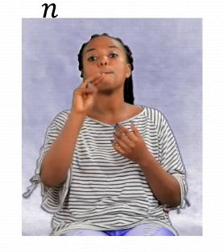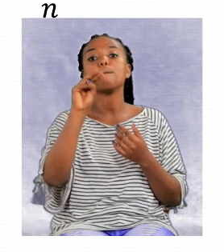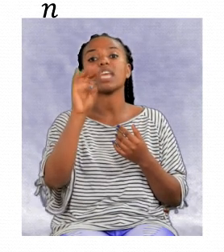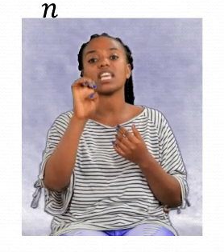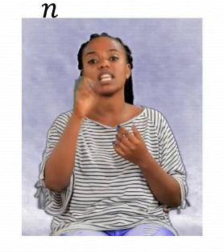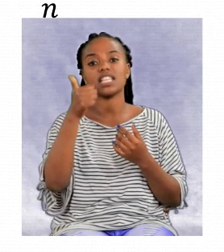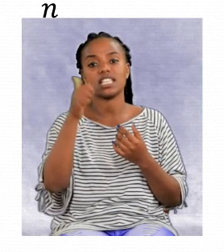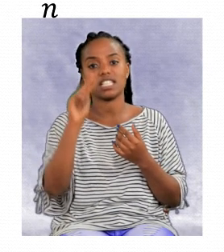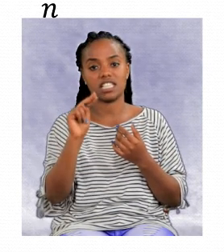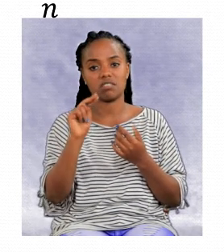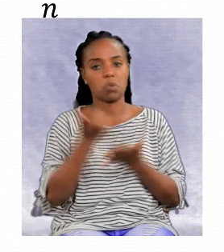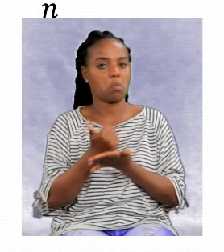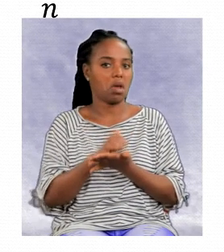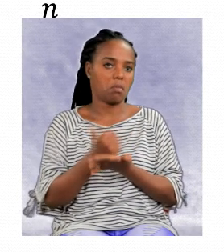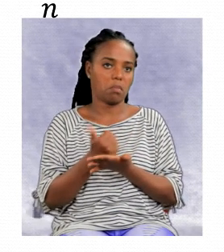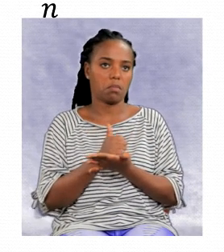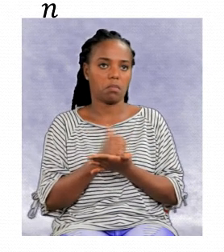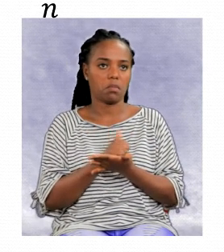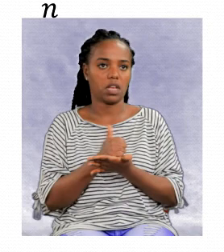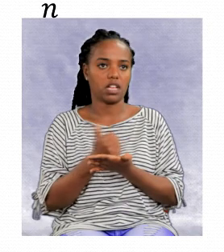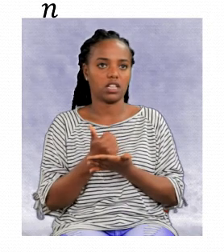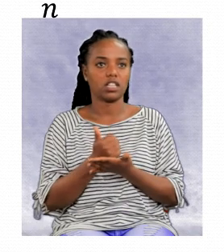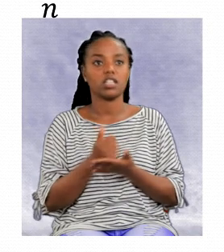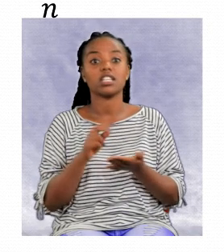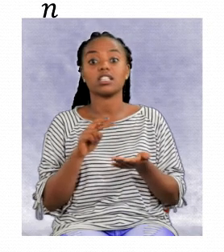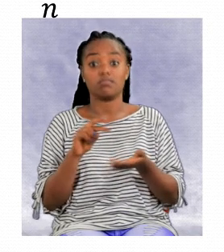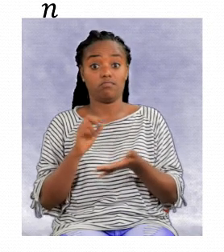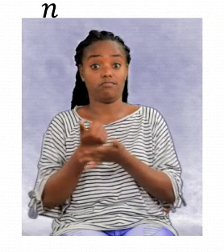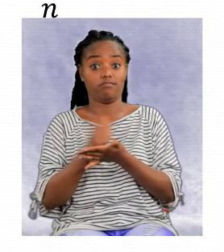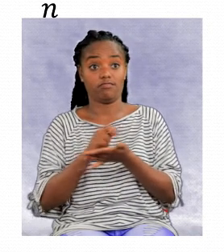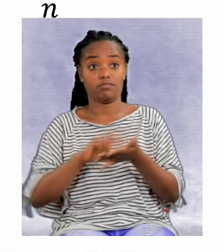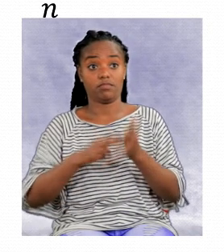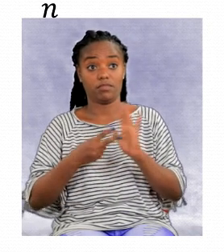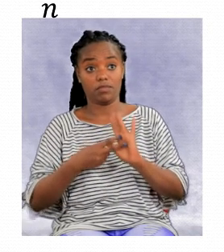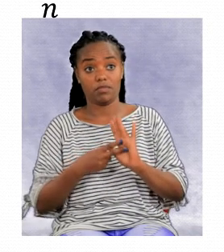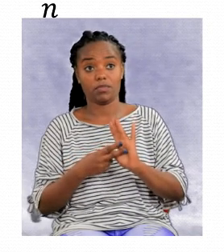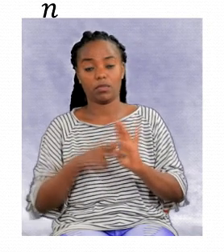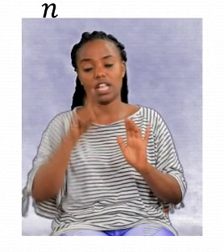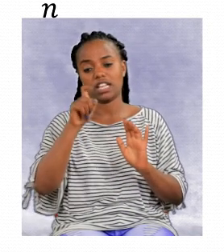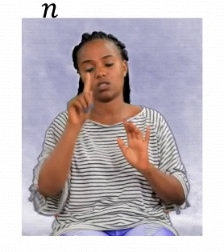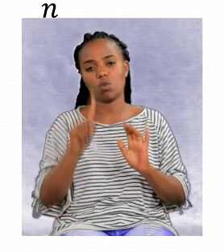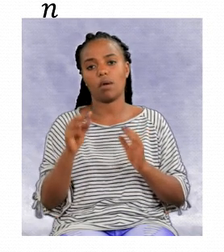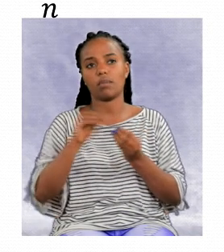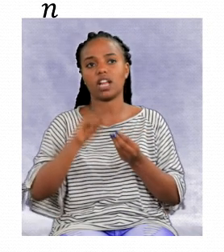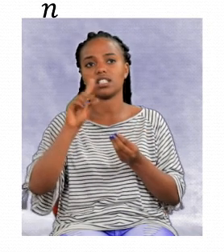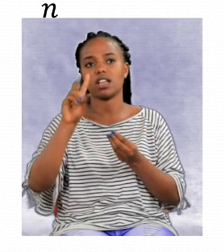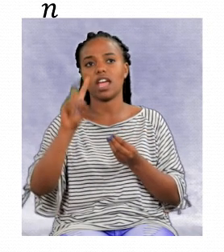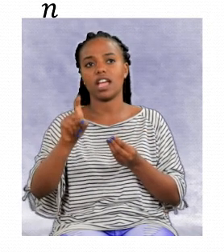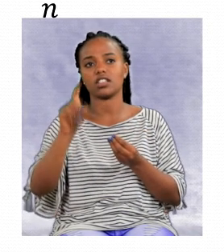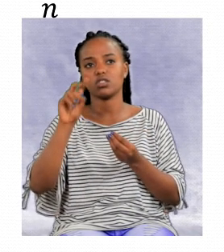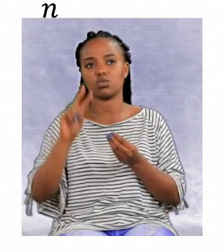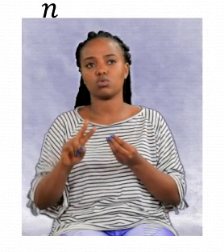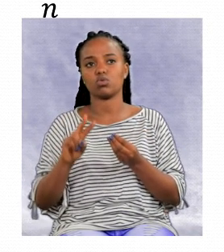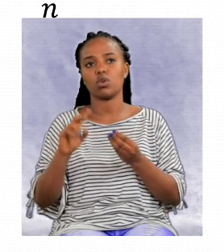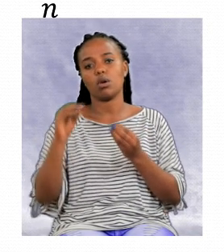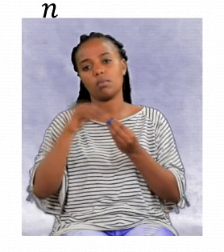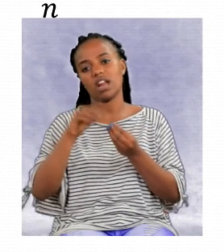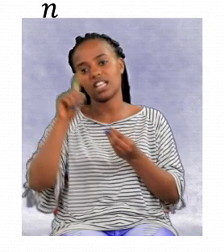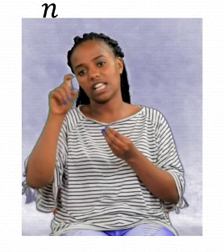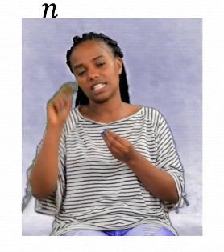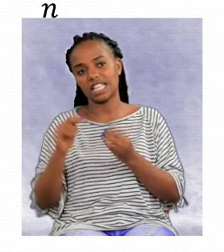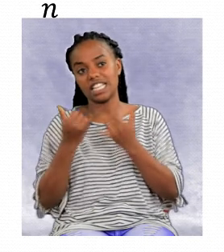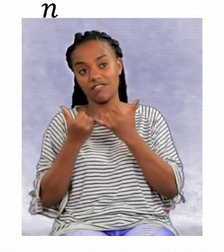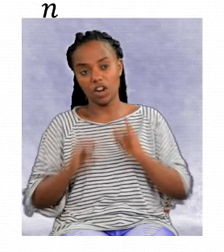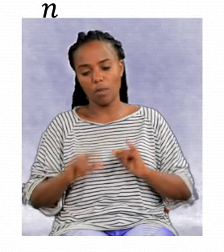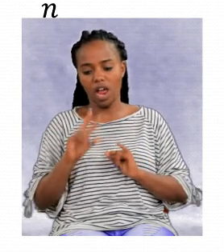So we have x1, x2 up to xn data. So their mean is given by this x1 plus x2 plus up to xn divided by